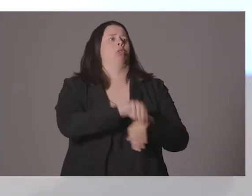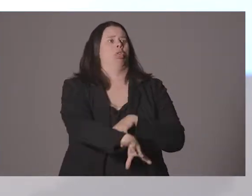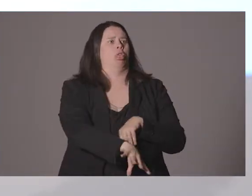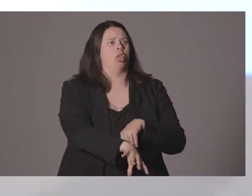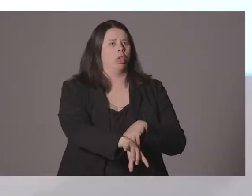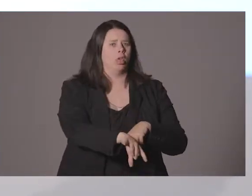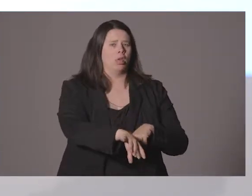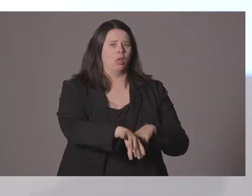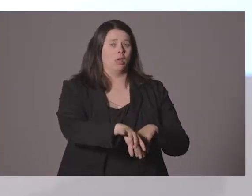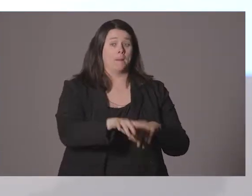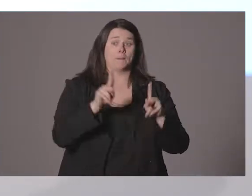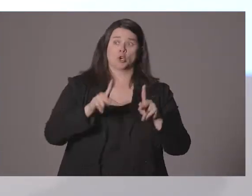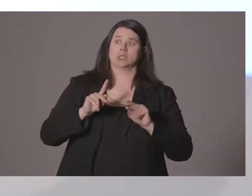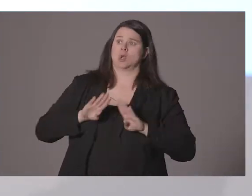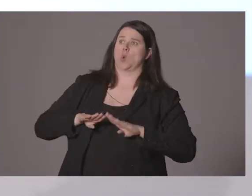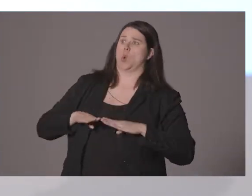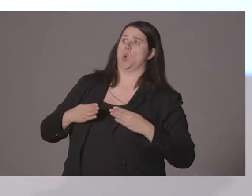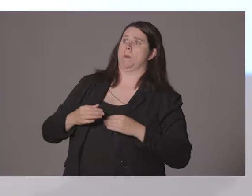affect the person that's,